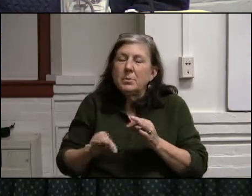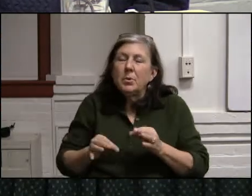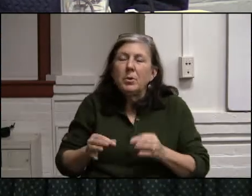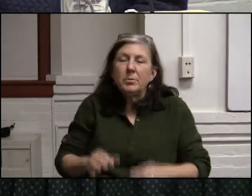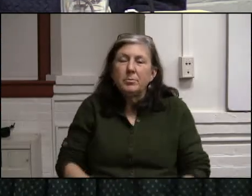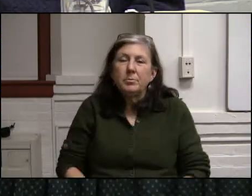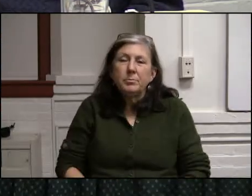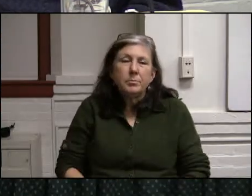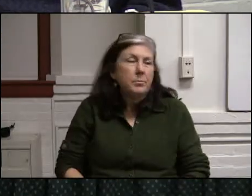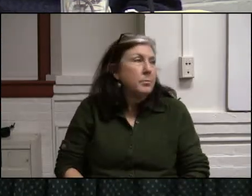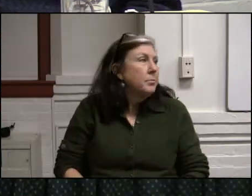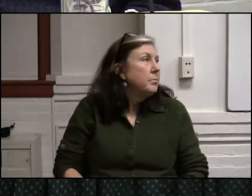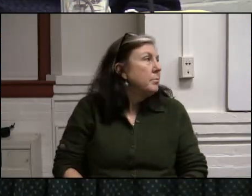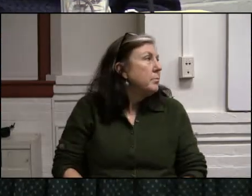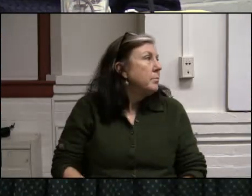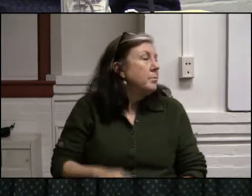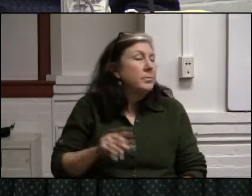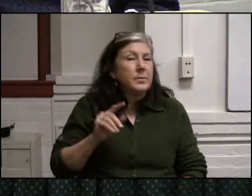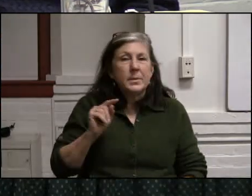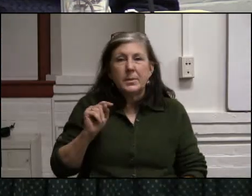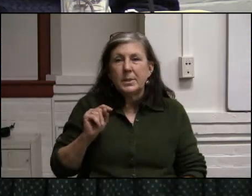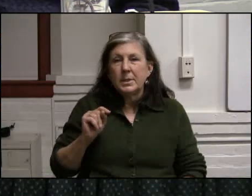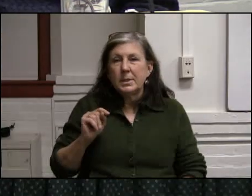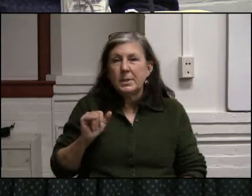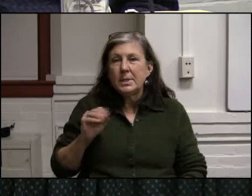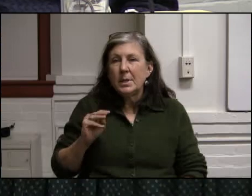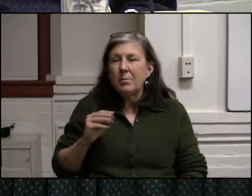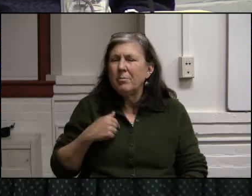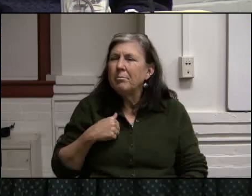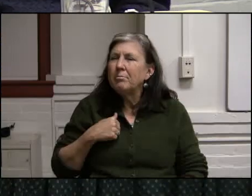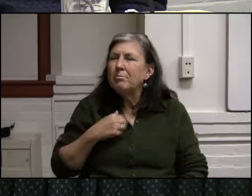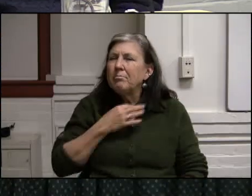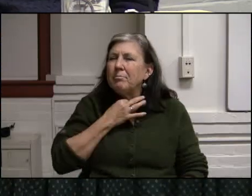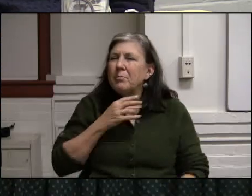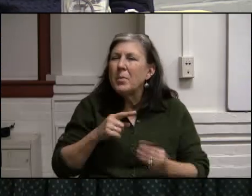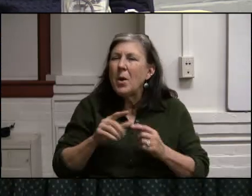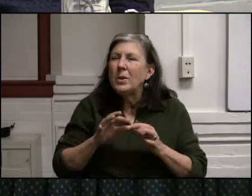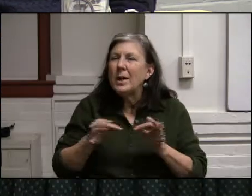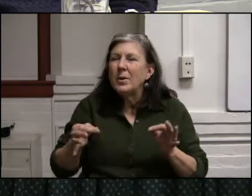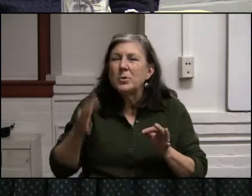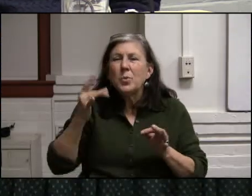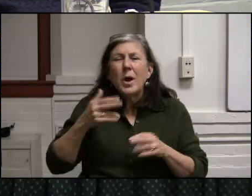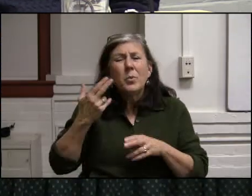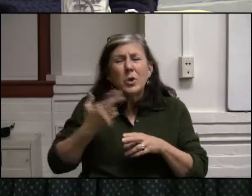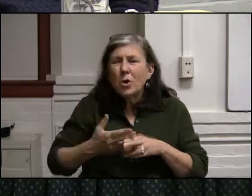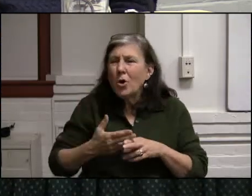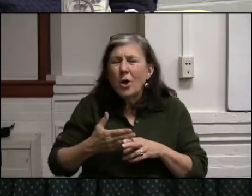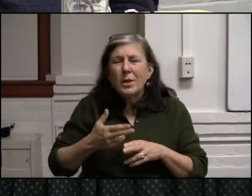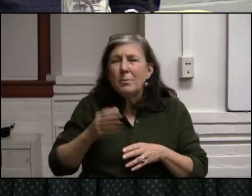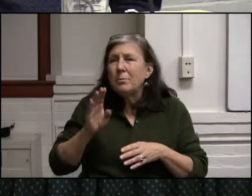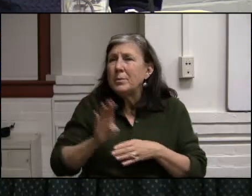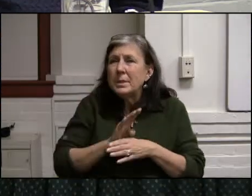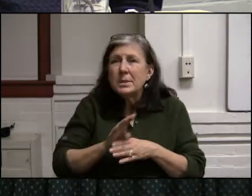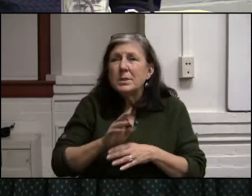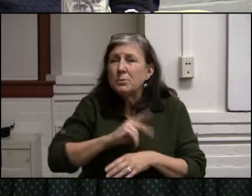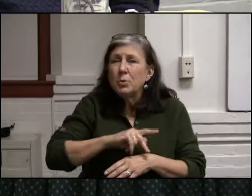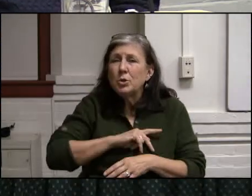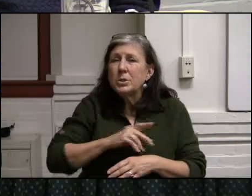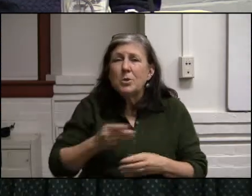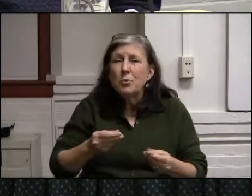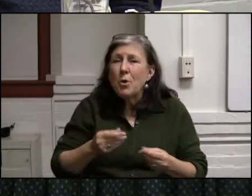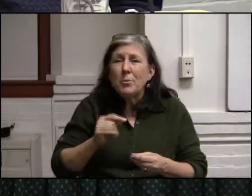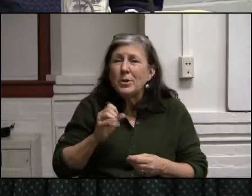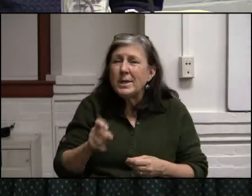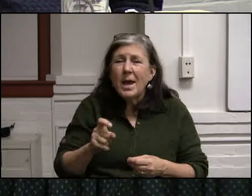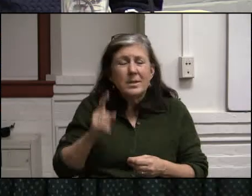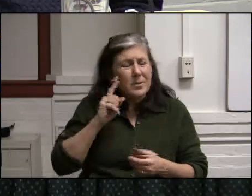I just have a question about some of the language used. Why do we call it business personal property tax? I always